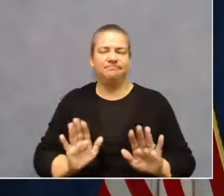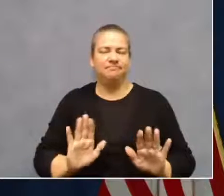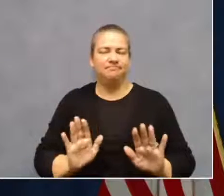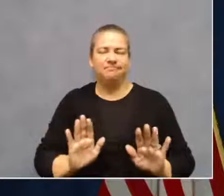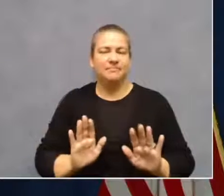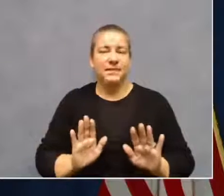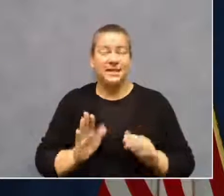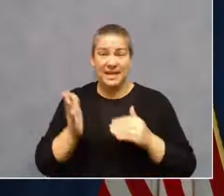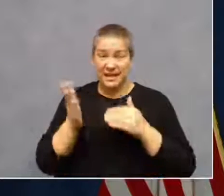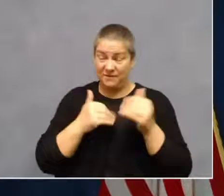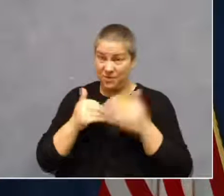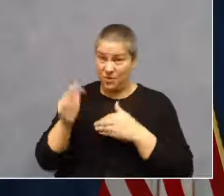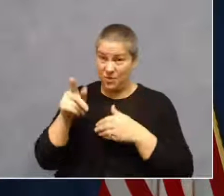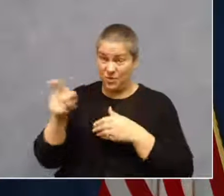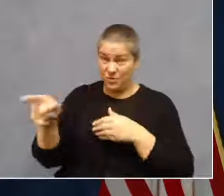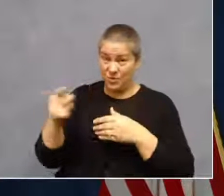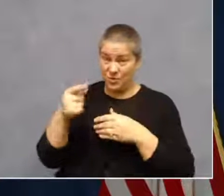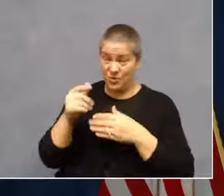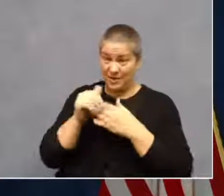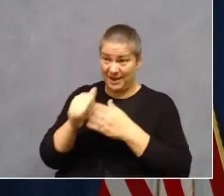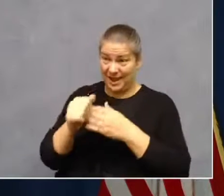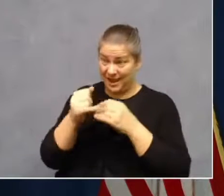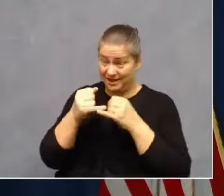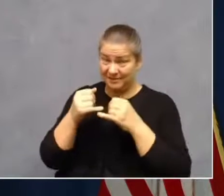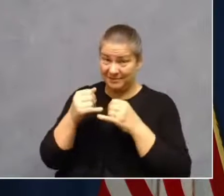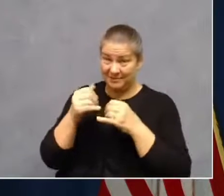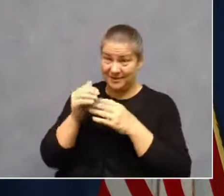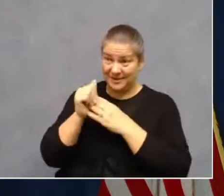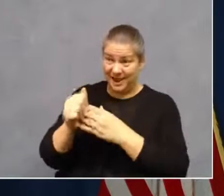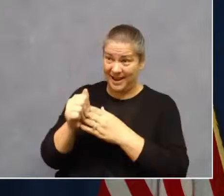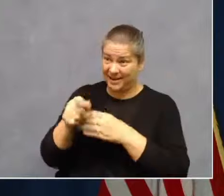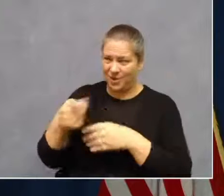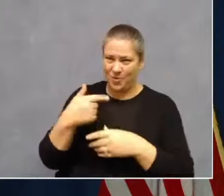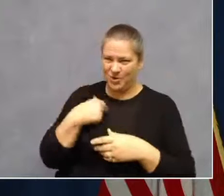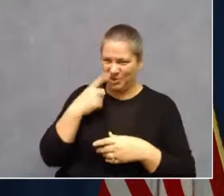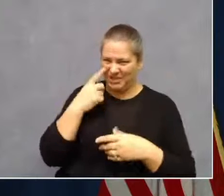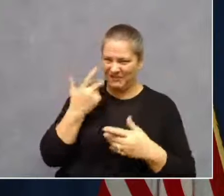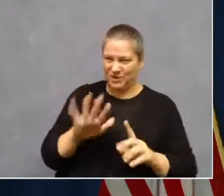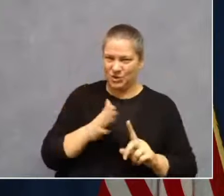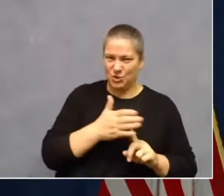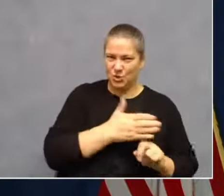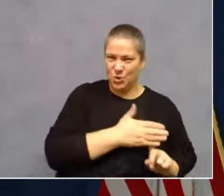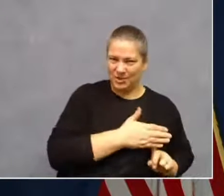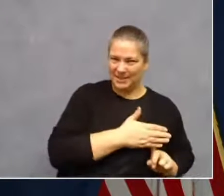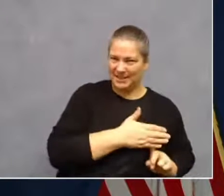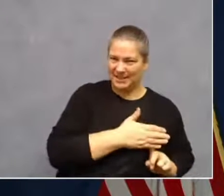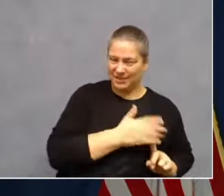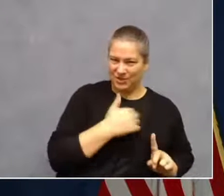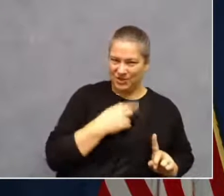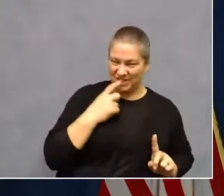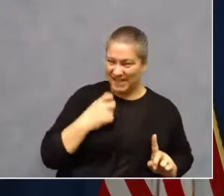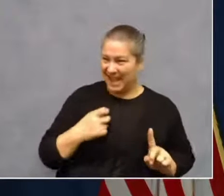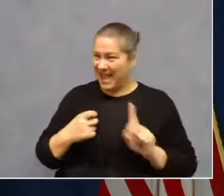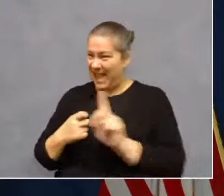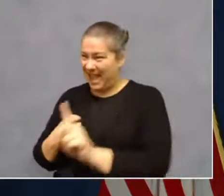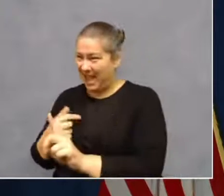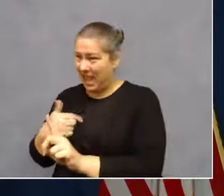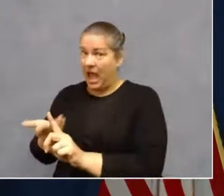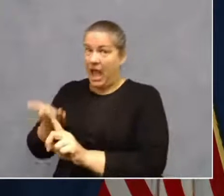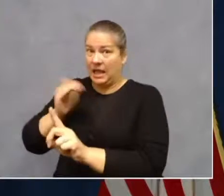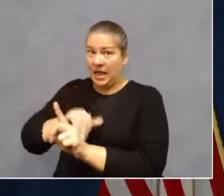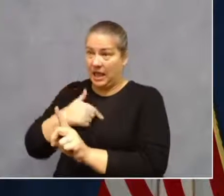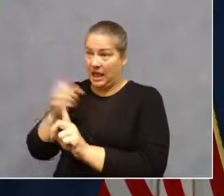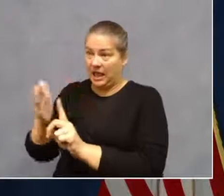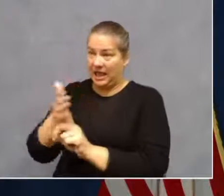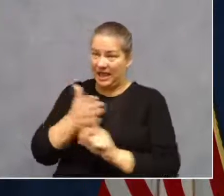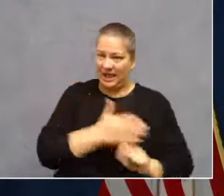in place, we just got out of quarantine. We don't want to go back in anytime soon, but that's what I'm